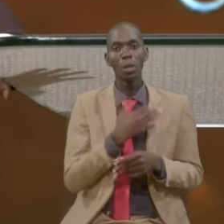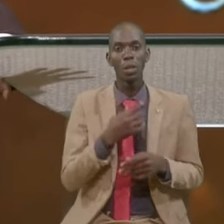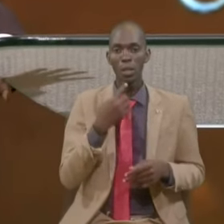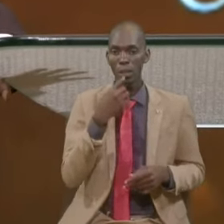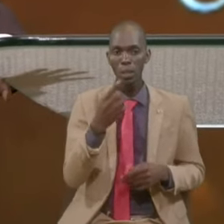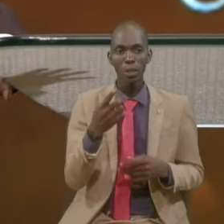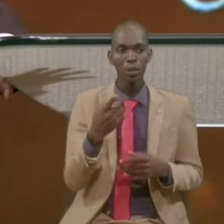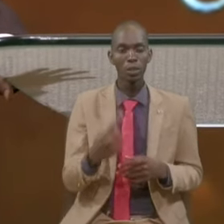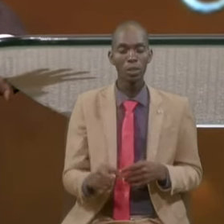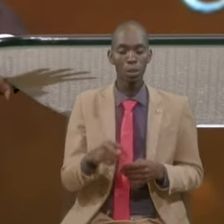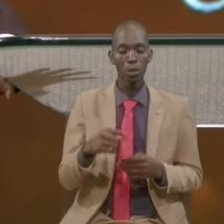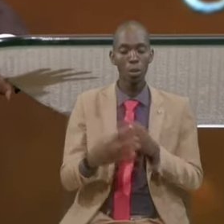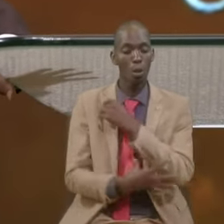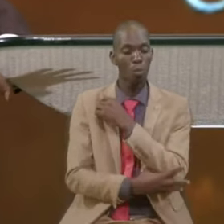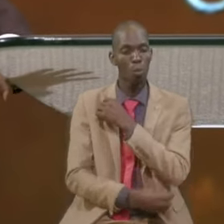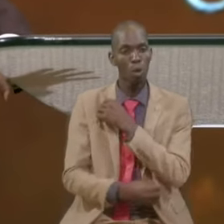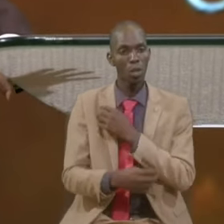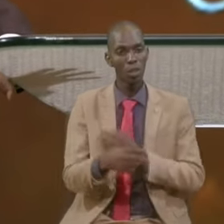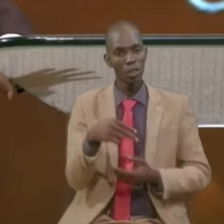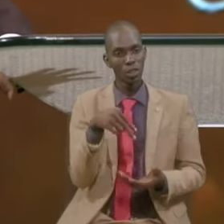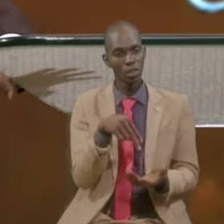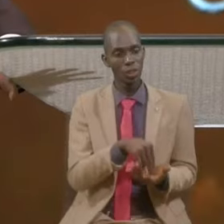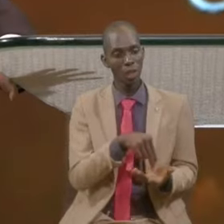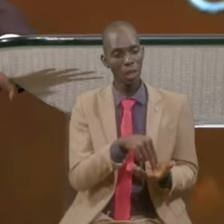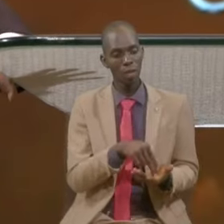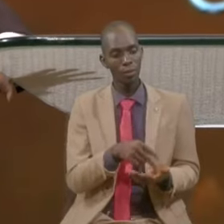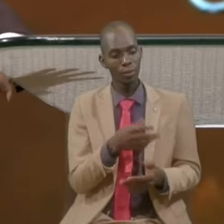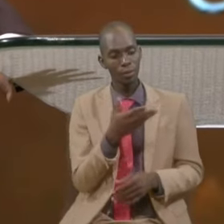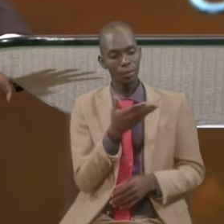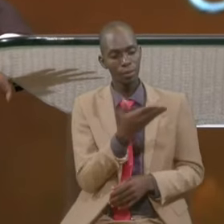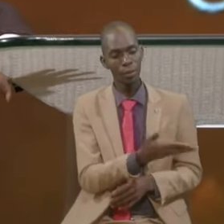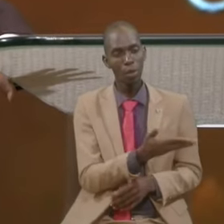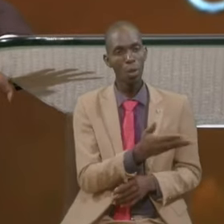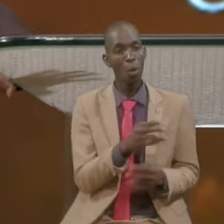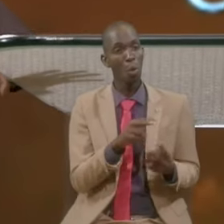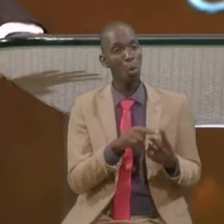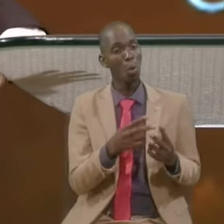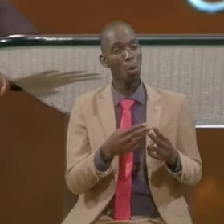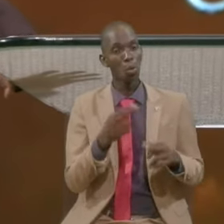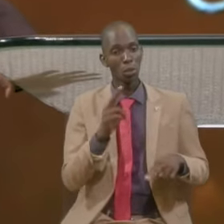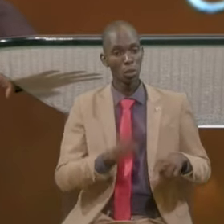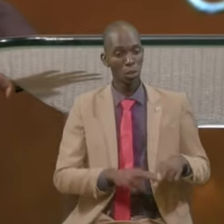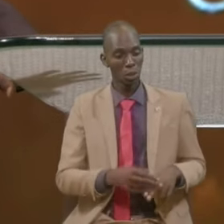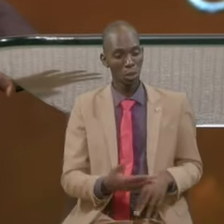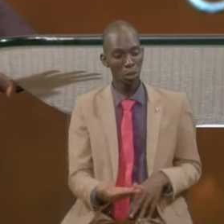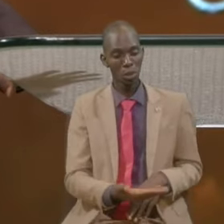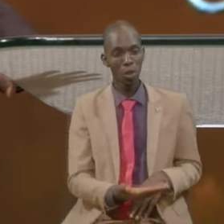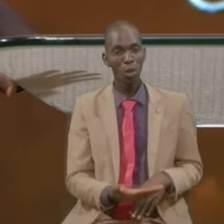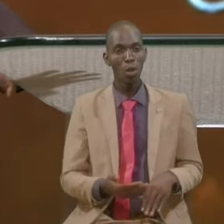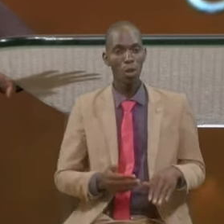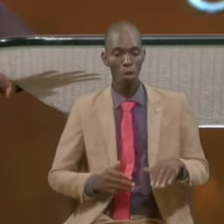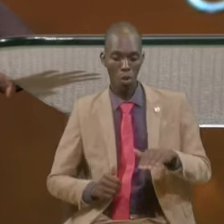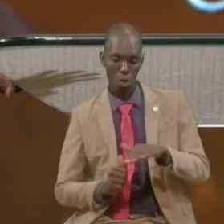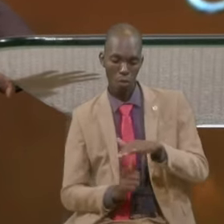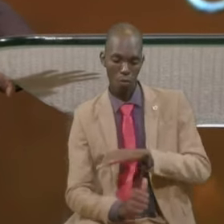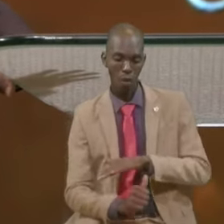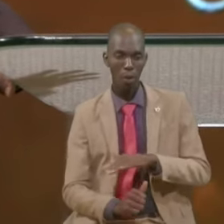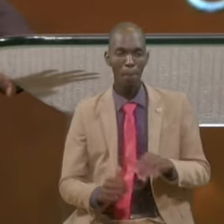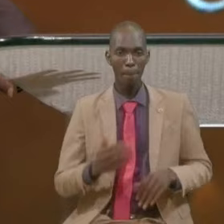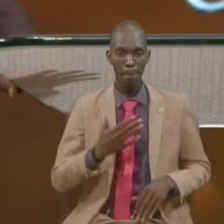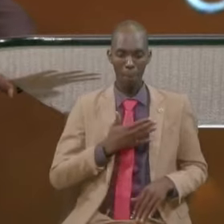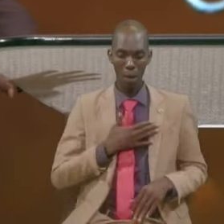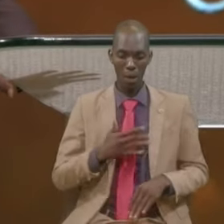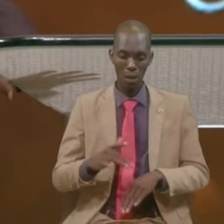poor, stand thou there, or sit here under my